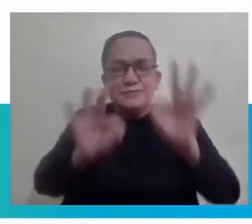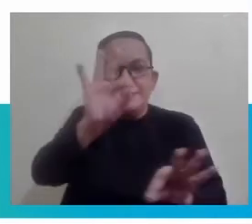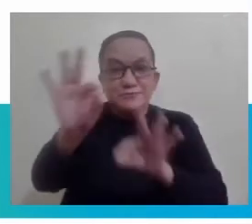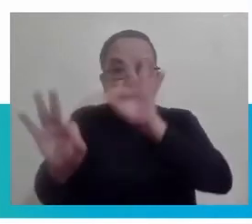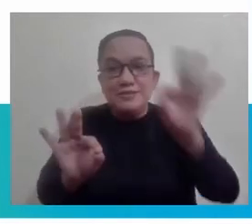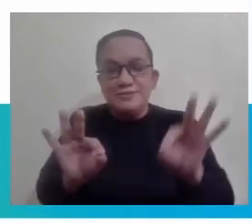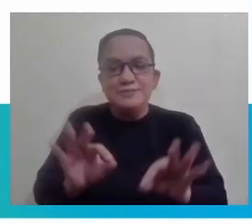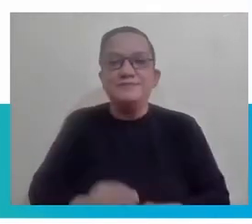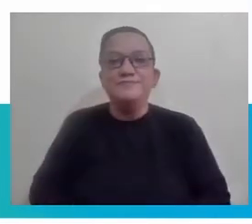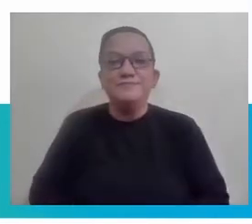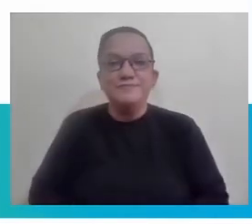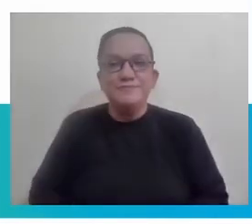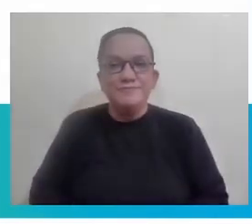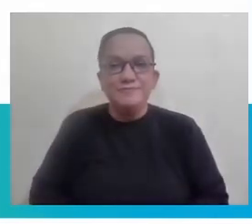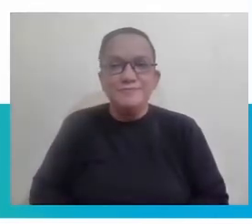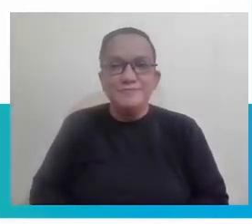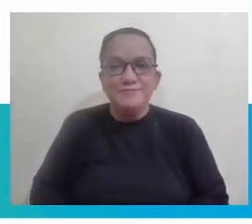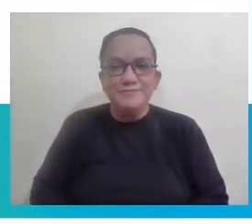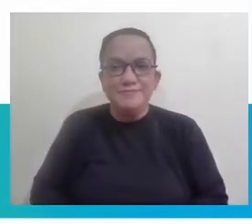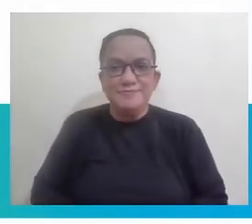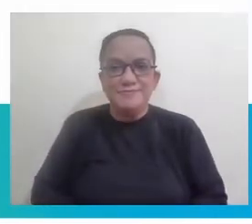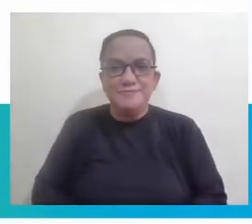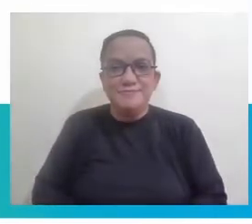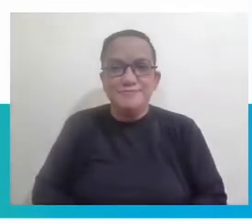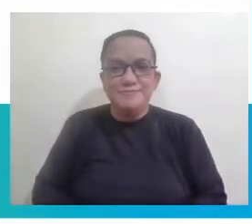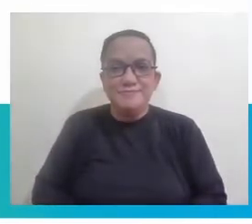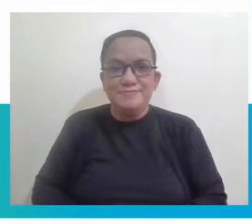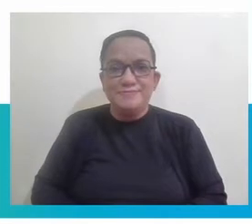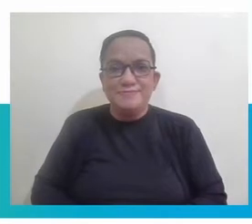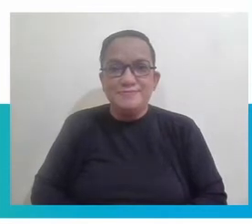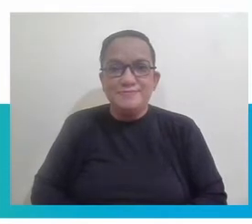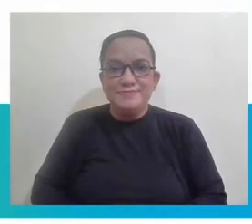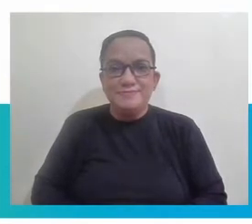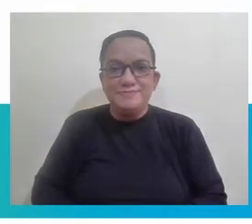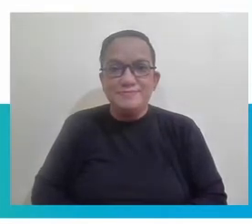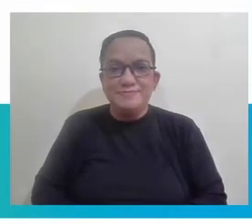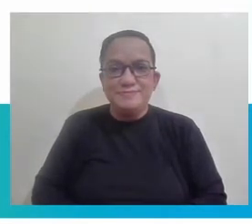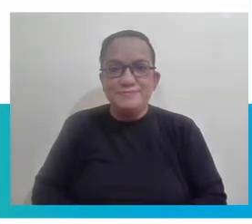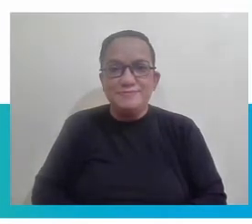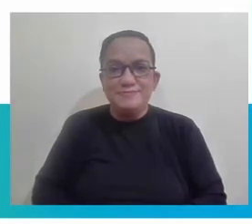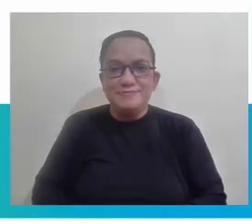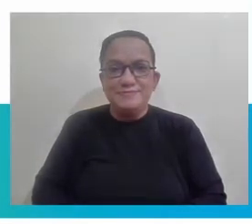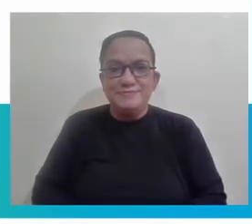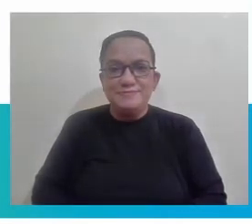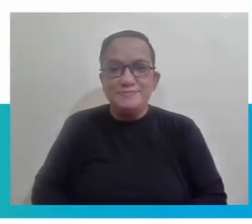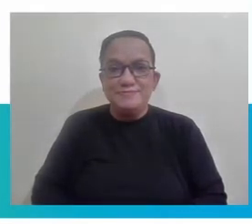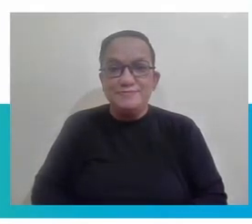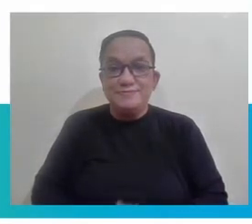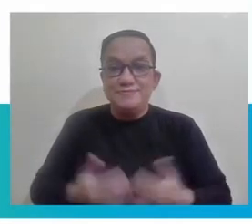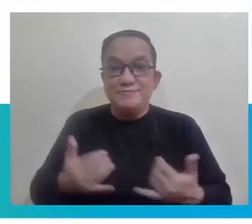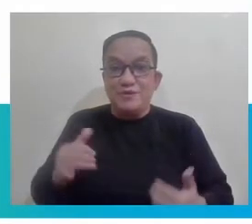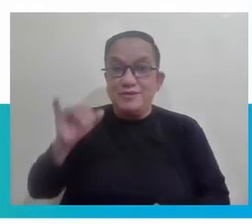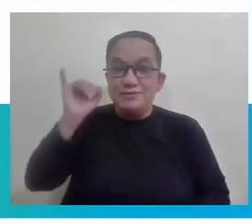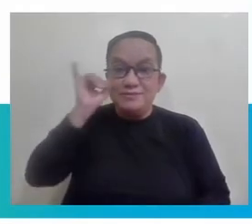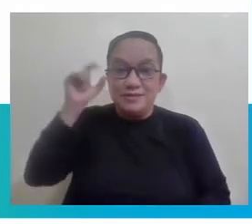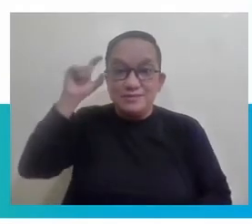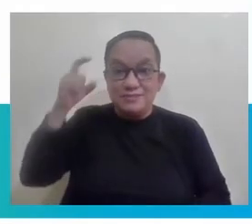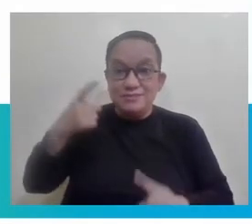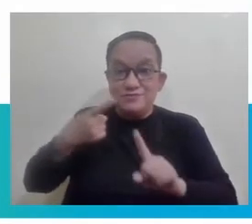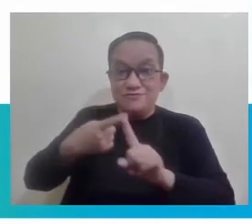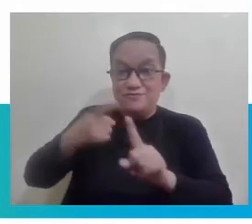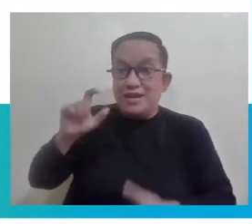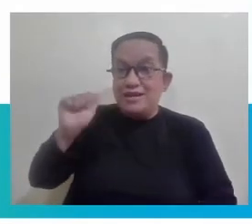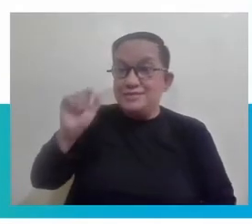We just heard from Ingrid as representative of ADB. Now I'd like to invite our second panelist, Vice